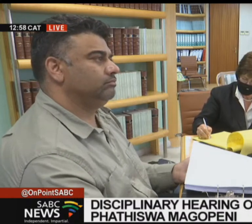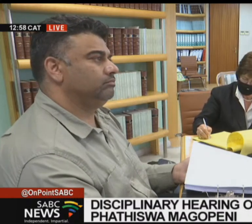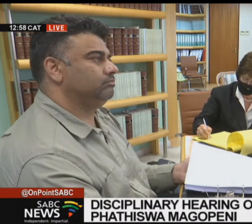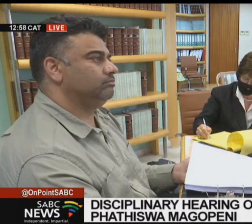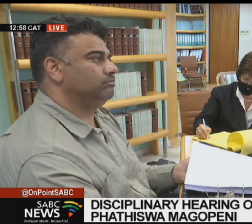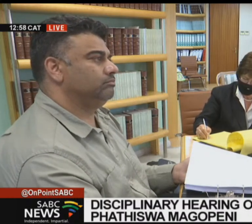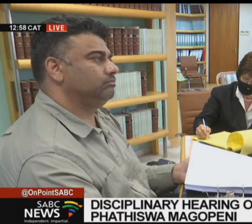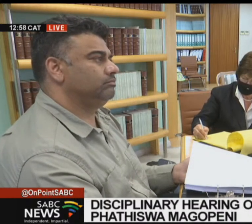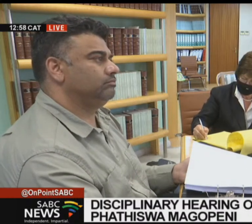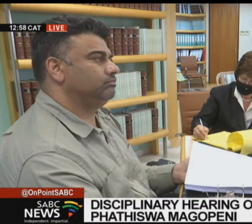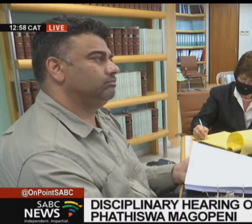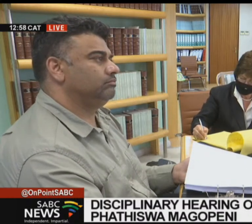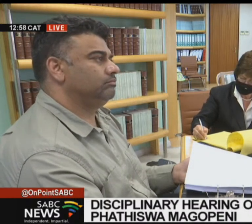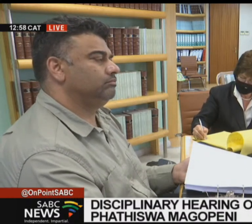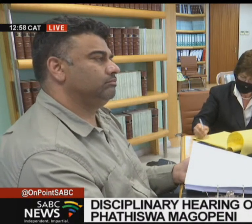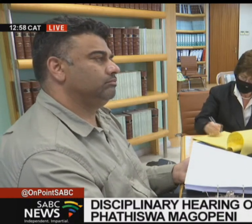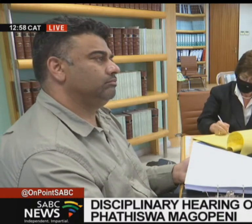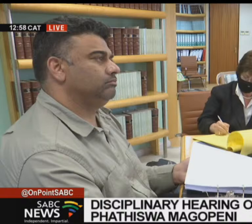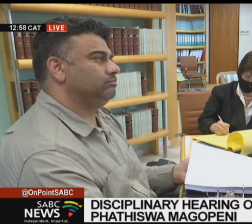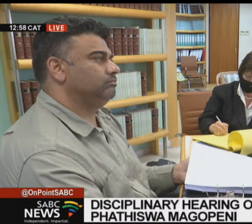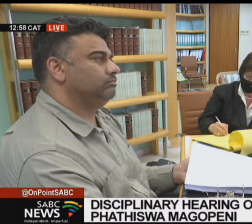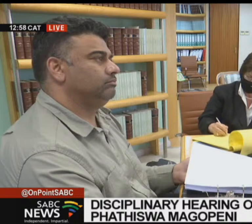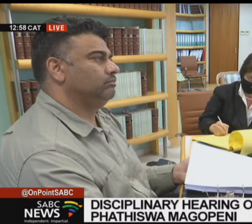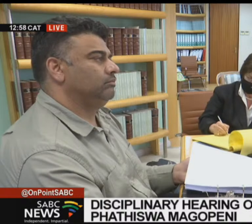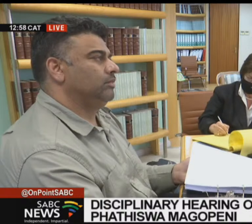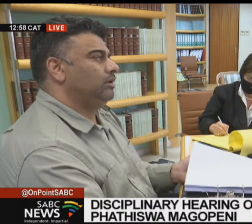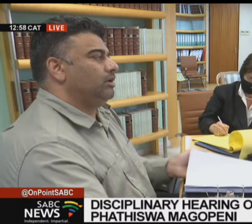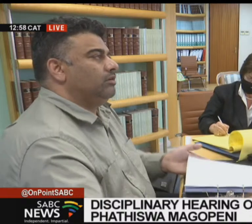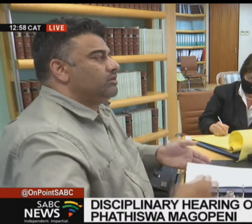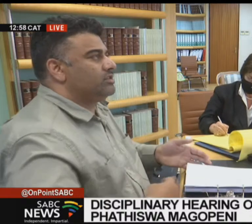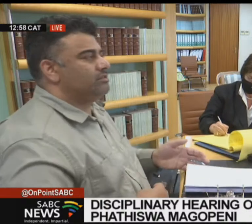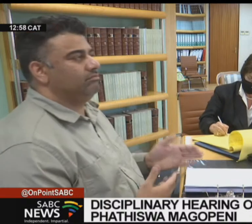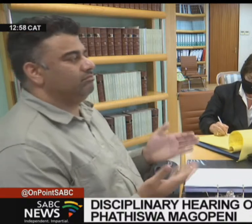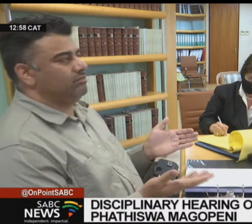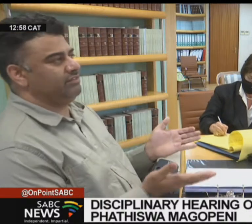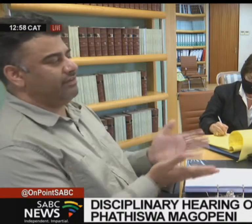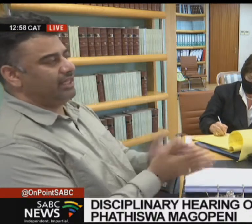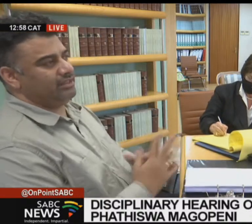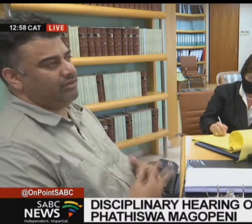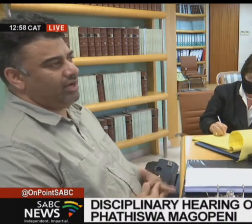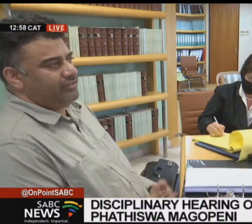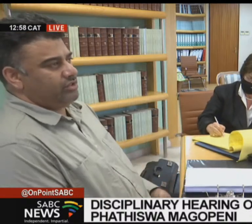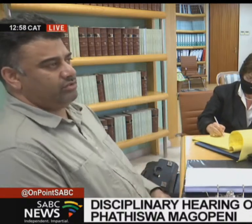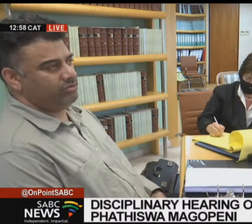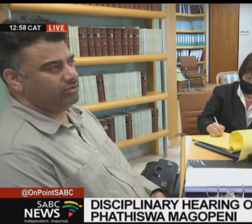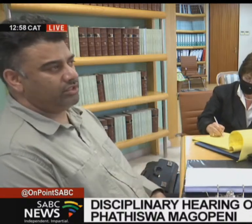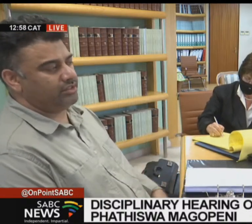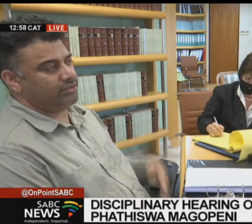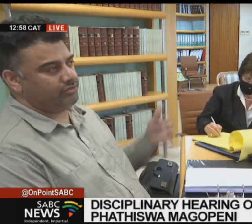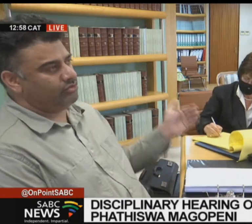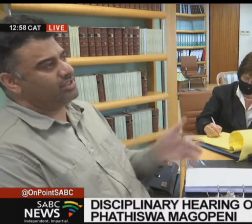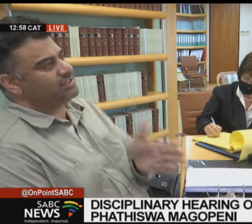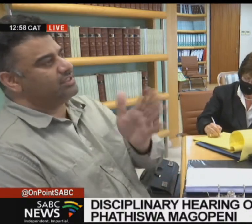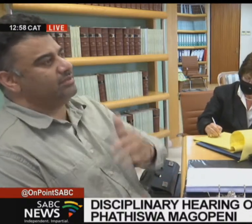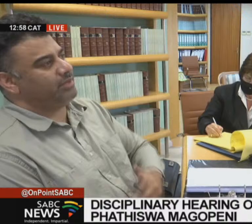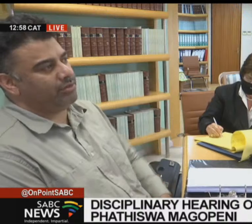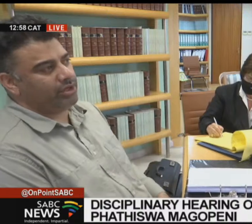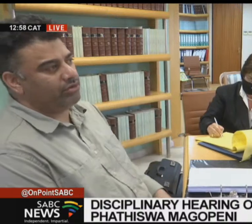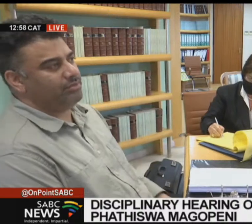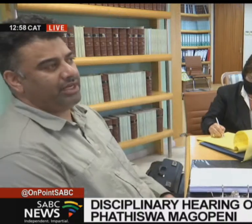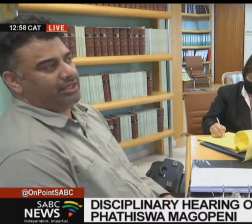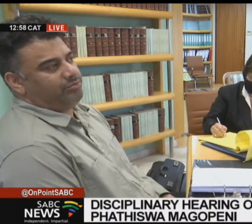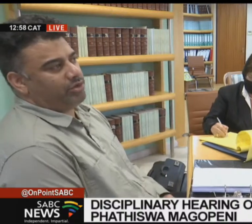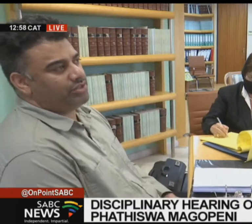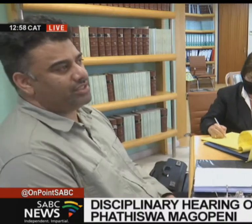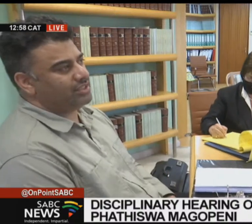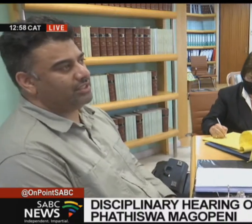the video that has this file name on it? No, because the file arrives through the system and